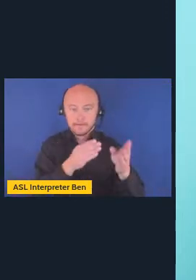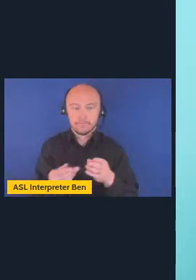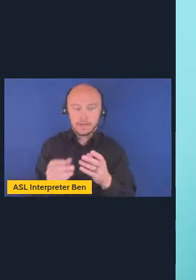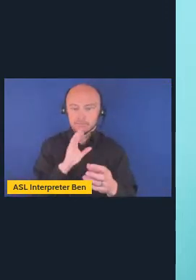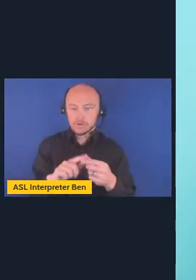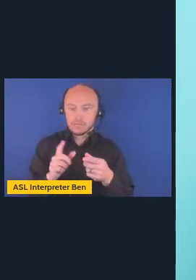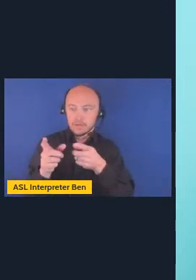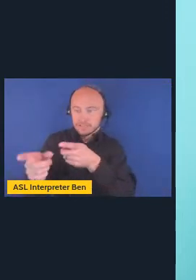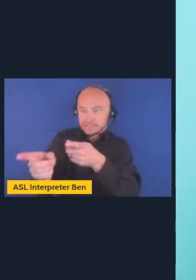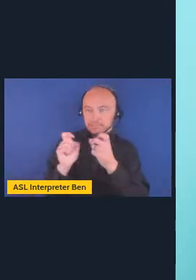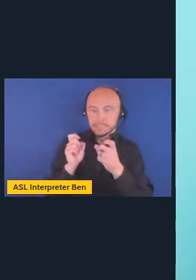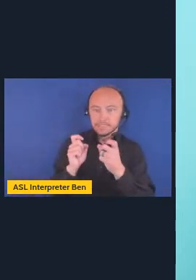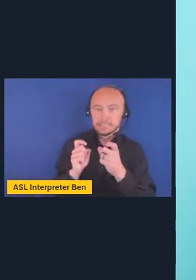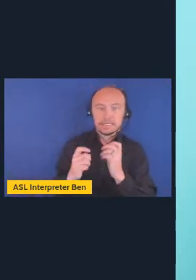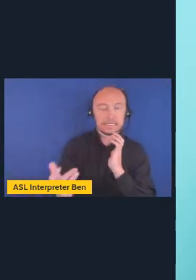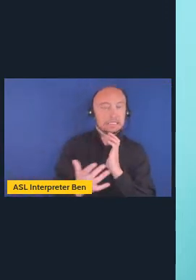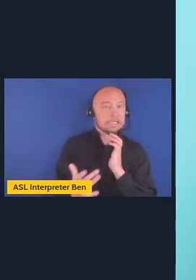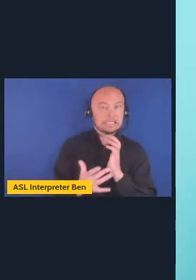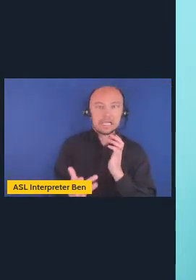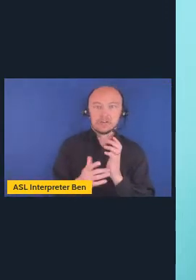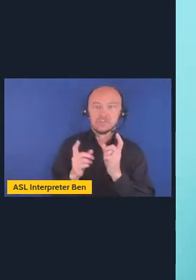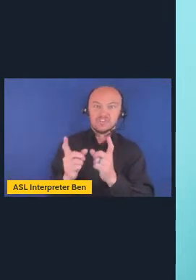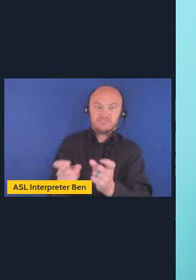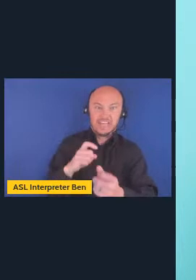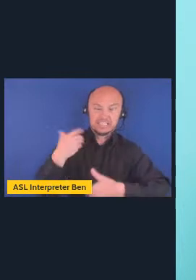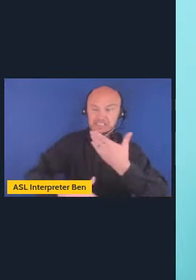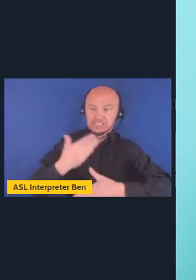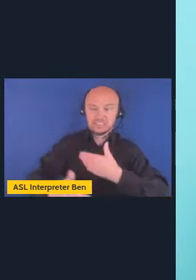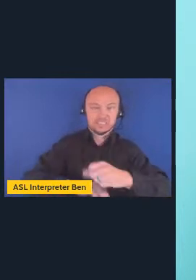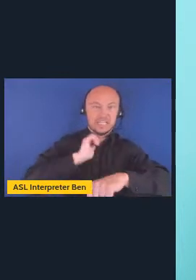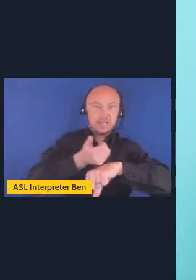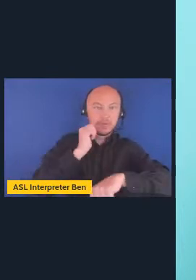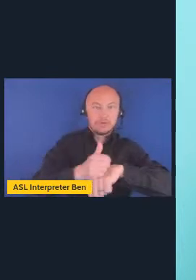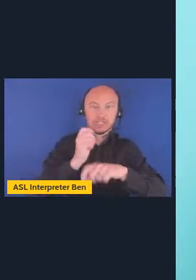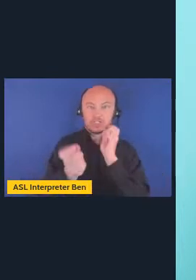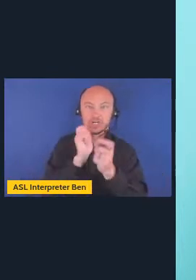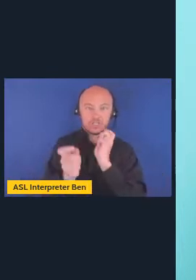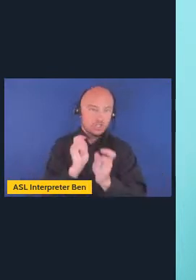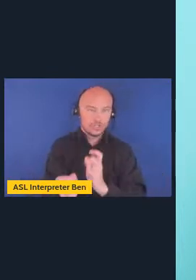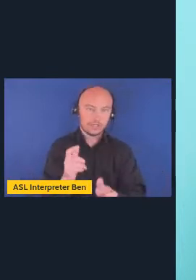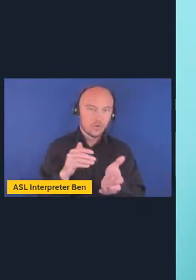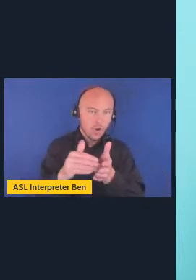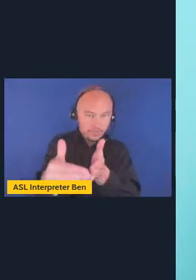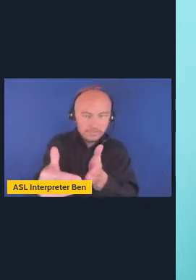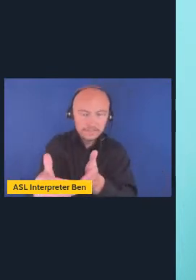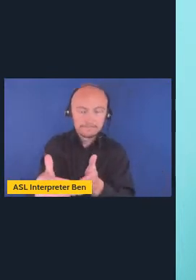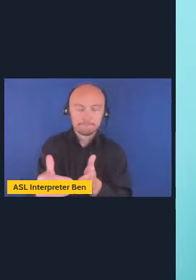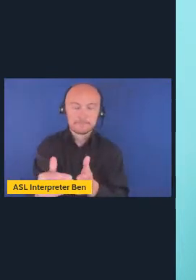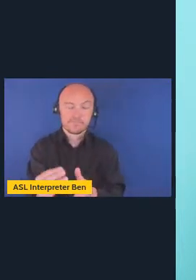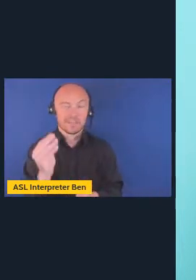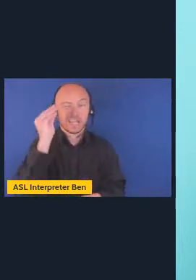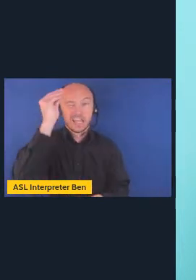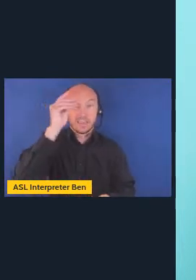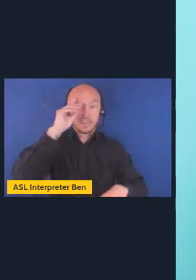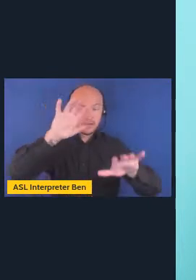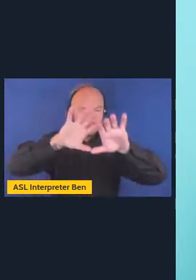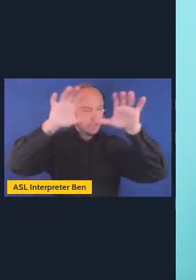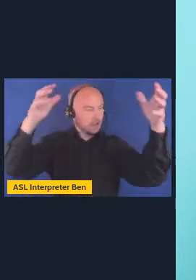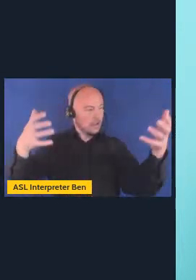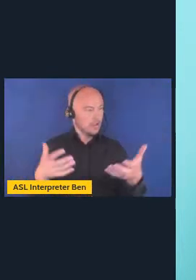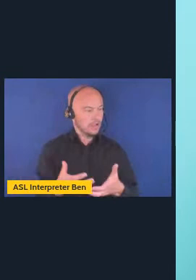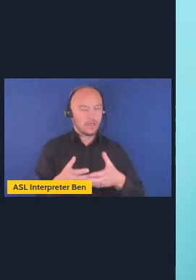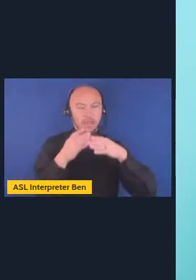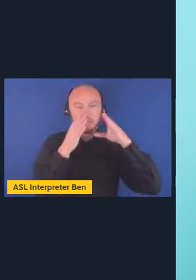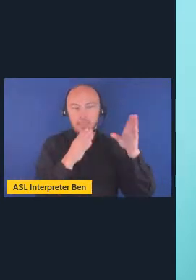speed. Technology moves fast. Implementation details change. Thinking in patterns removes that bias from